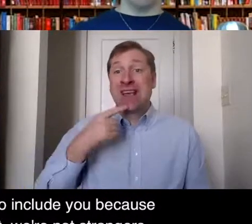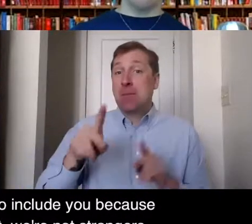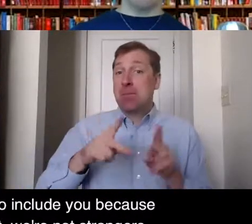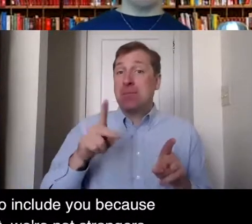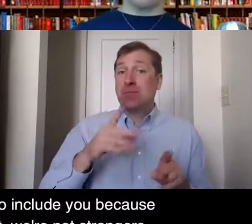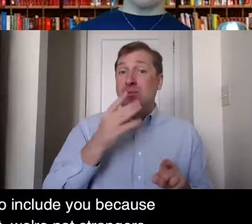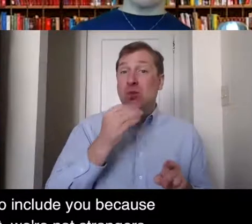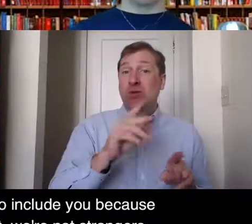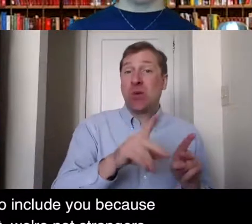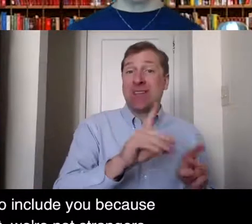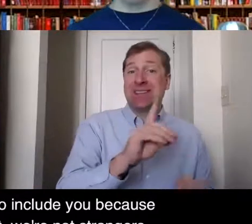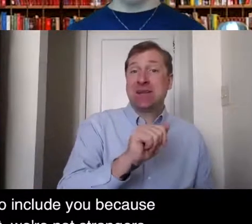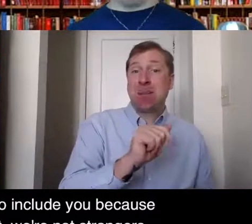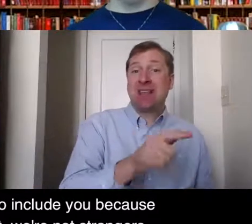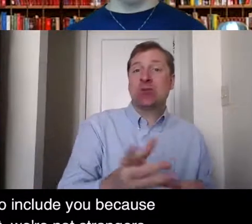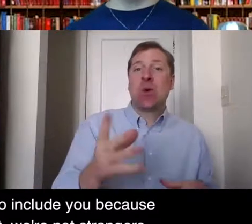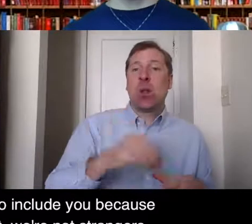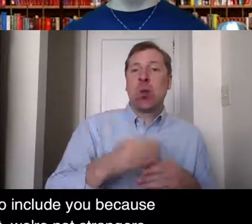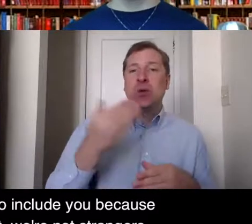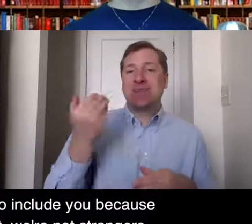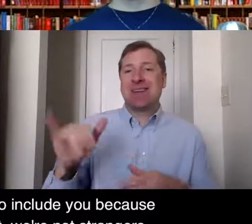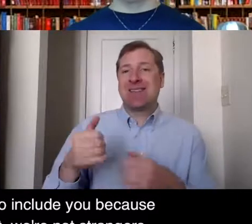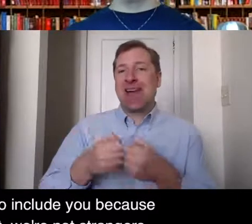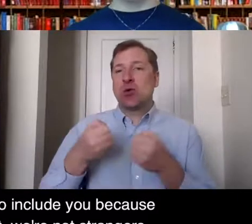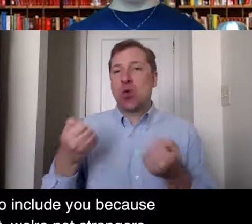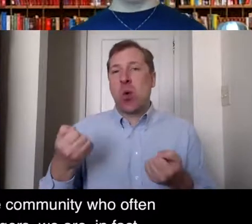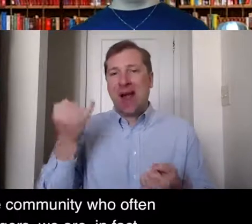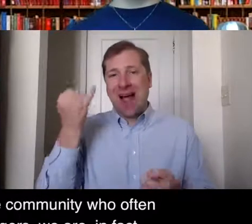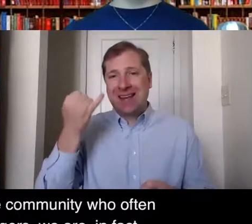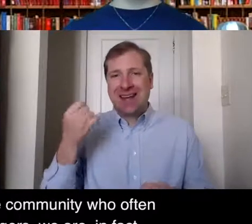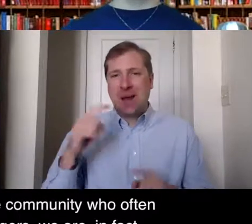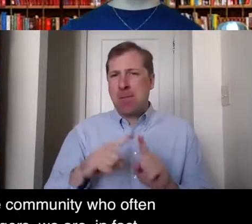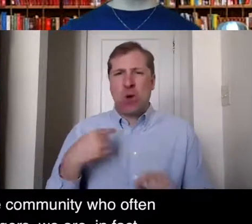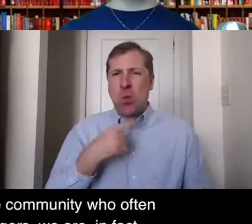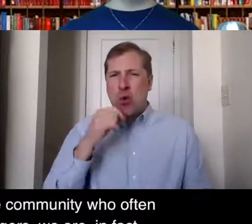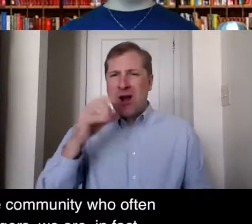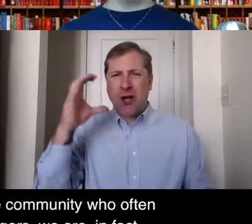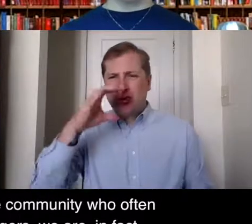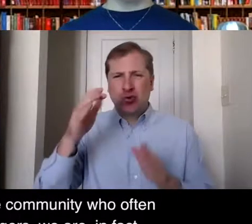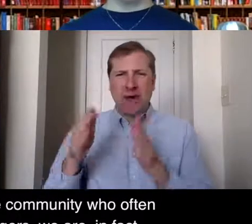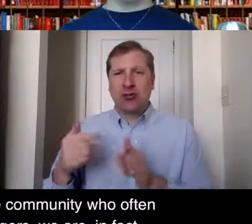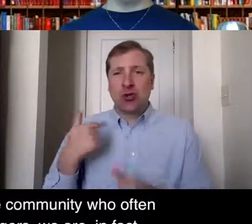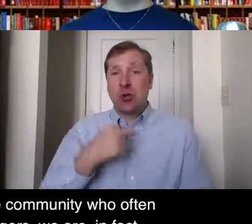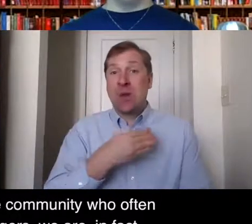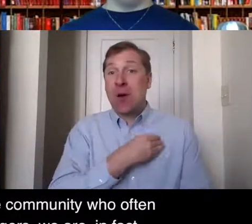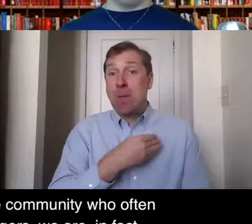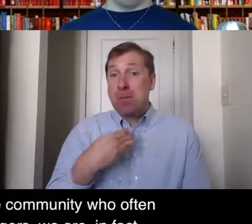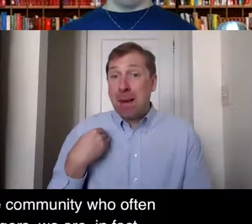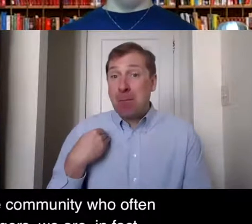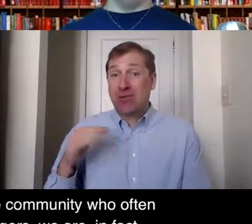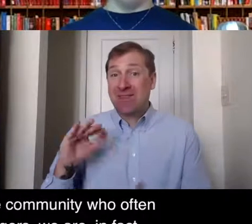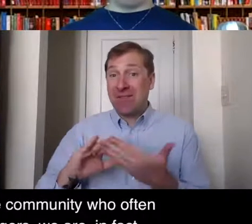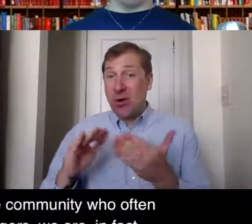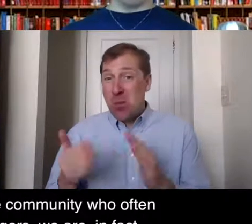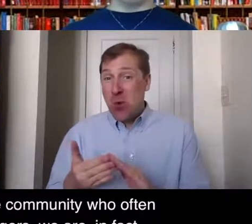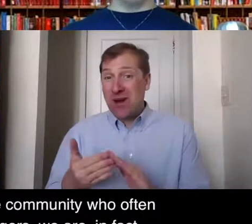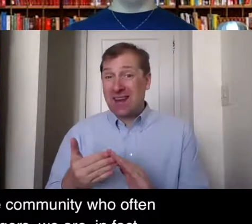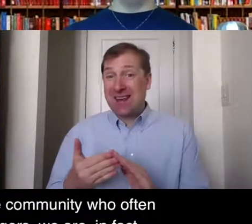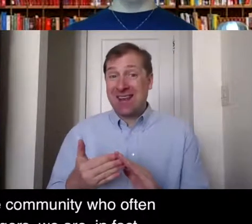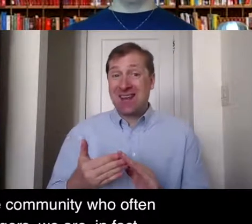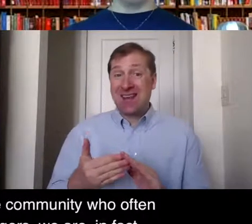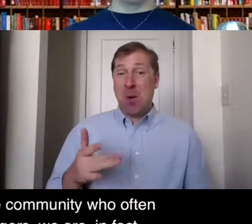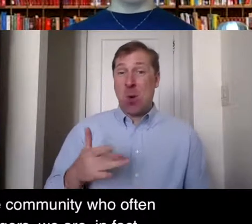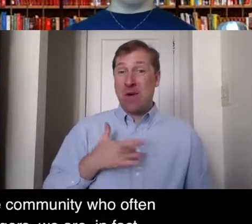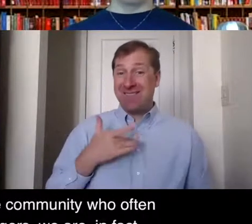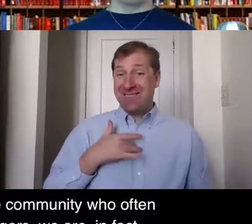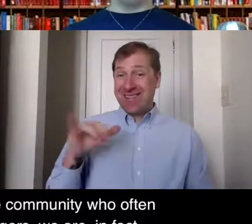to include you because of this Torah idea, but we're not strangers. We're members of the community who are often felt like, we often